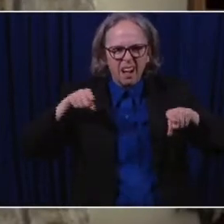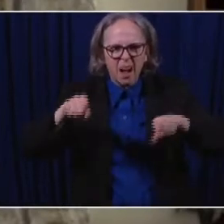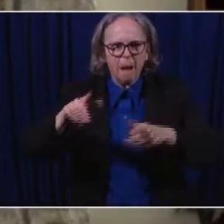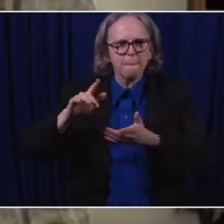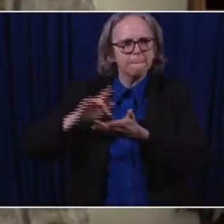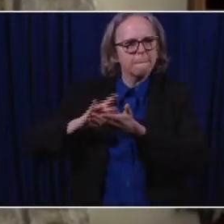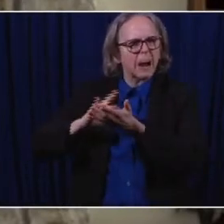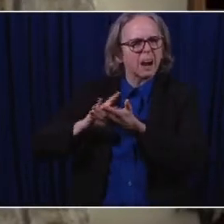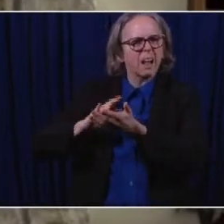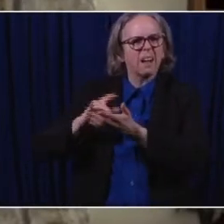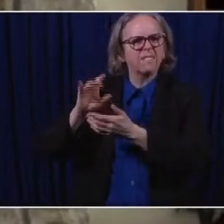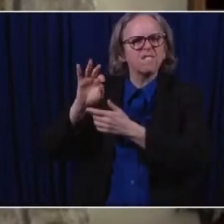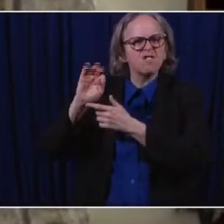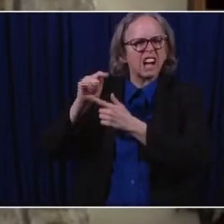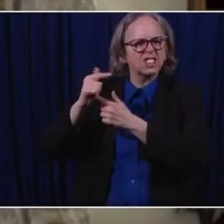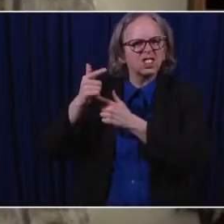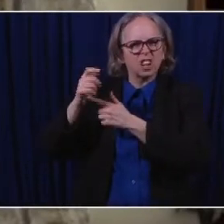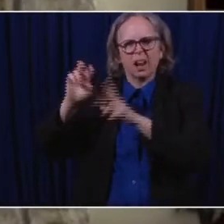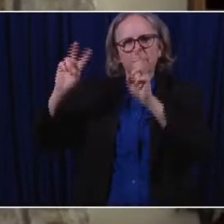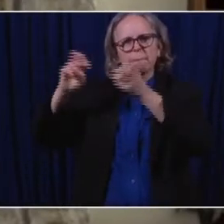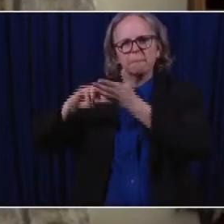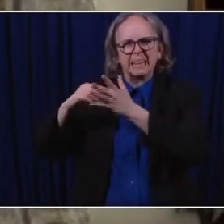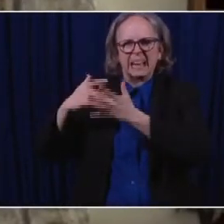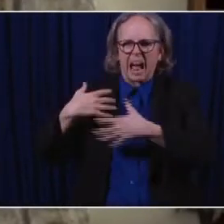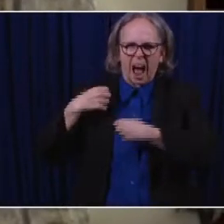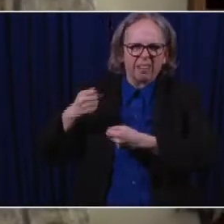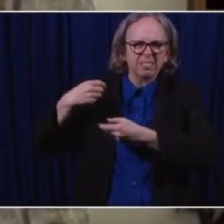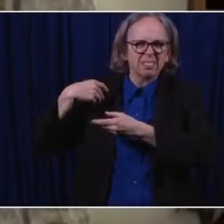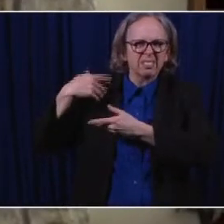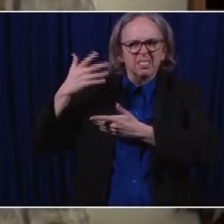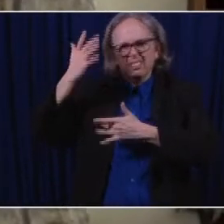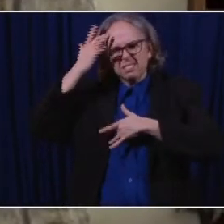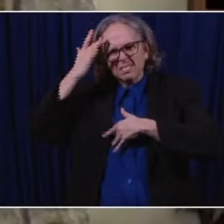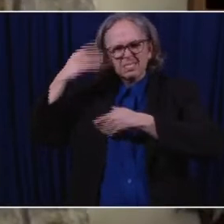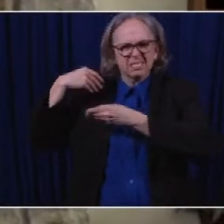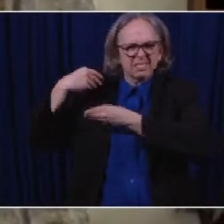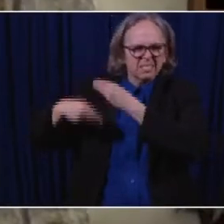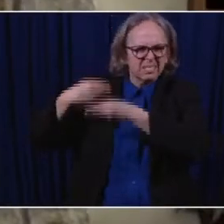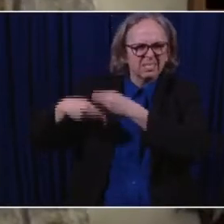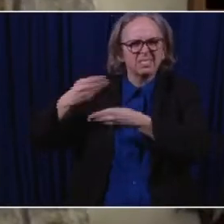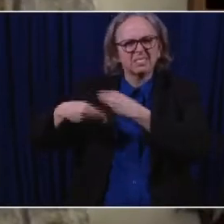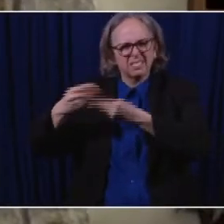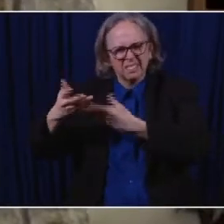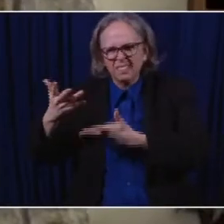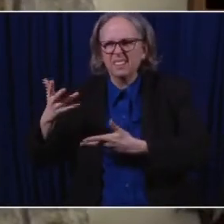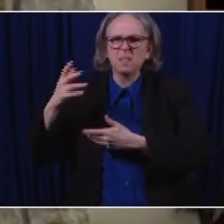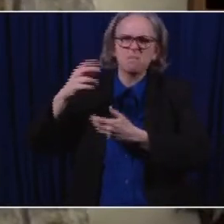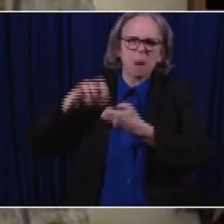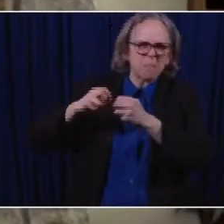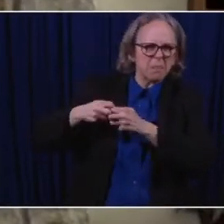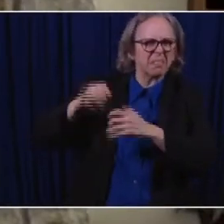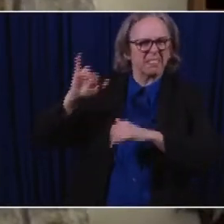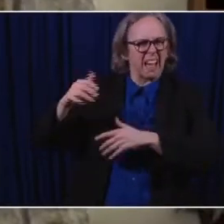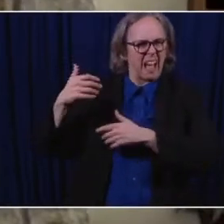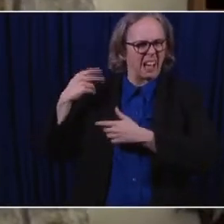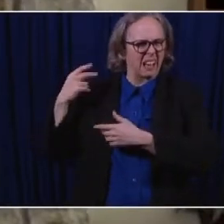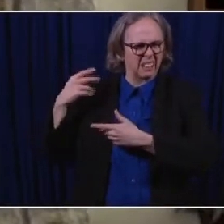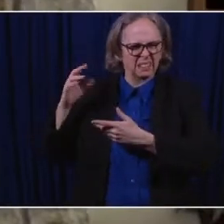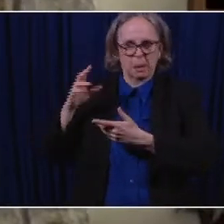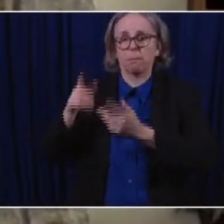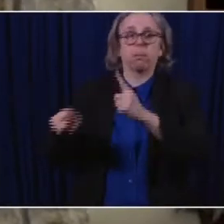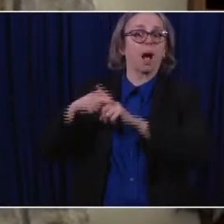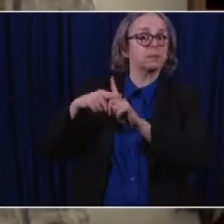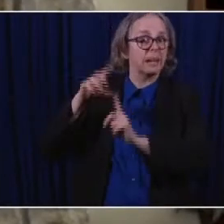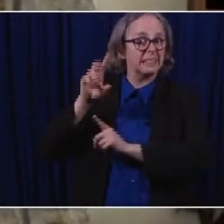fit this list on the 15th, not too far away, 11 days away. We're going to then go into